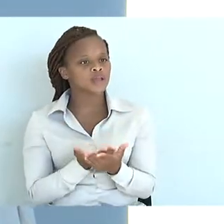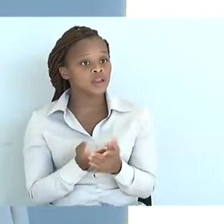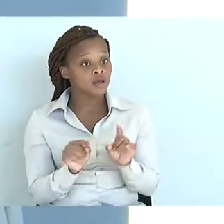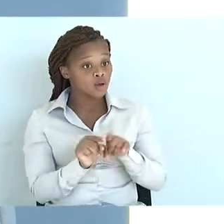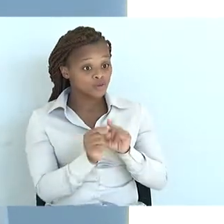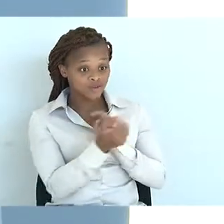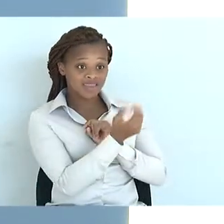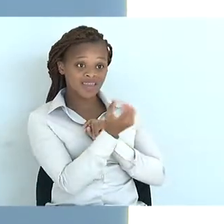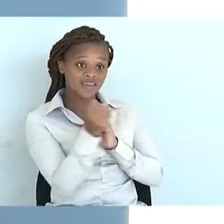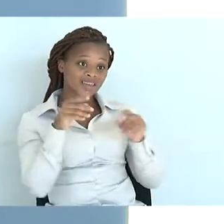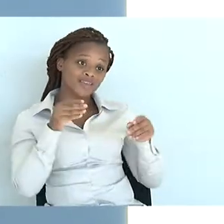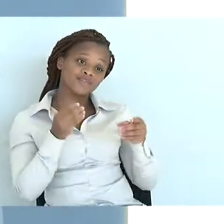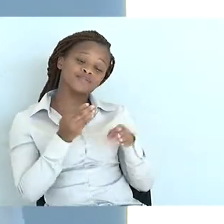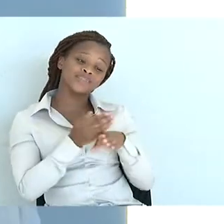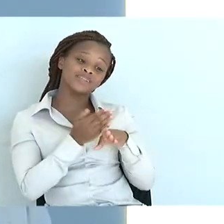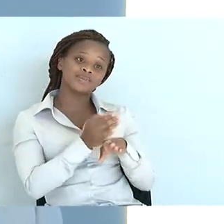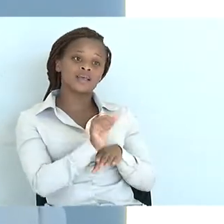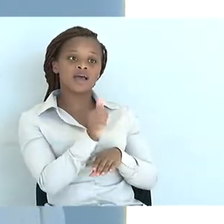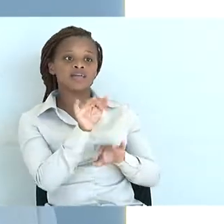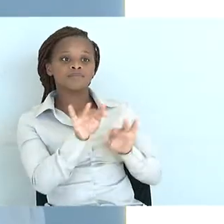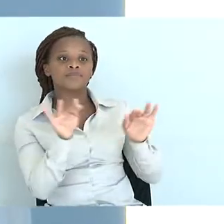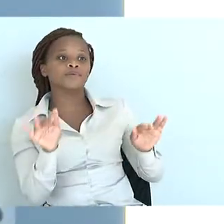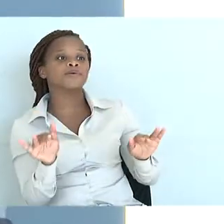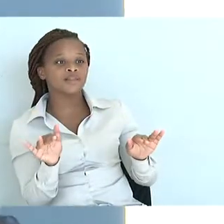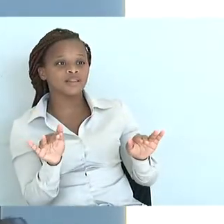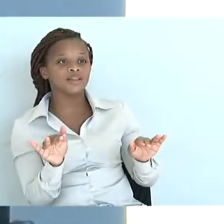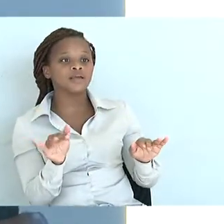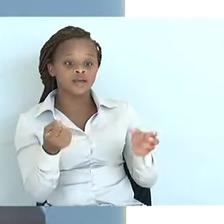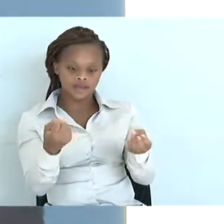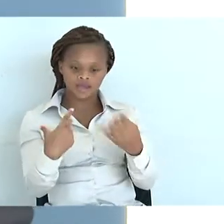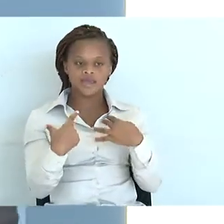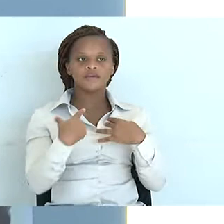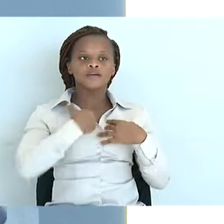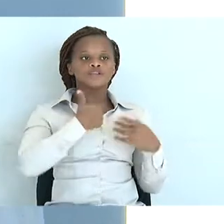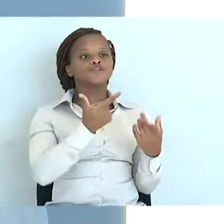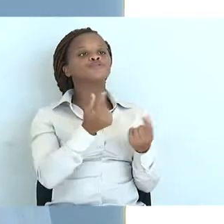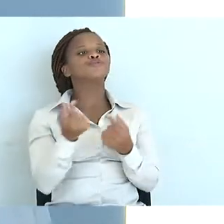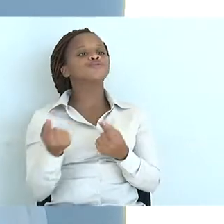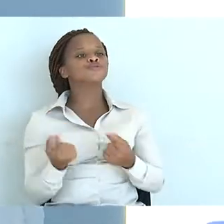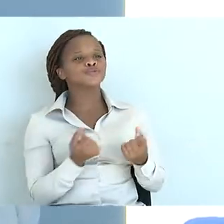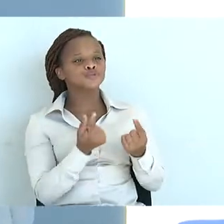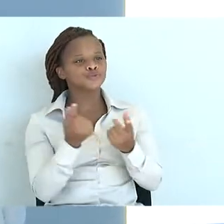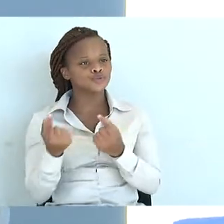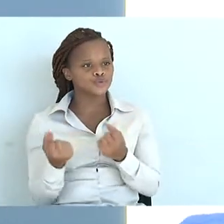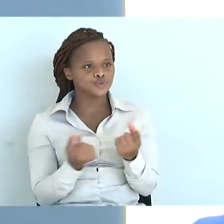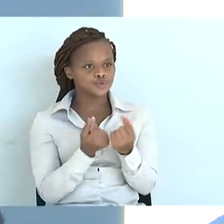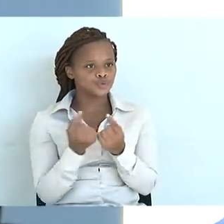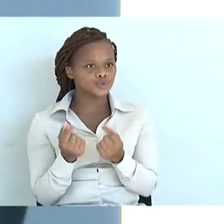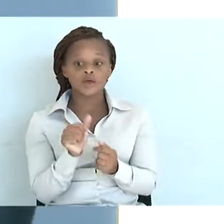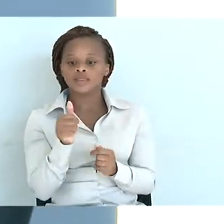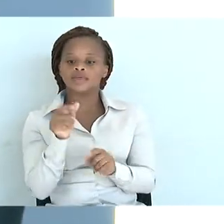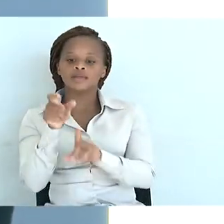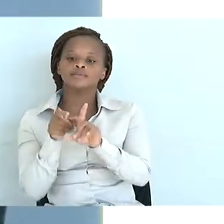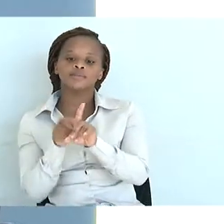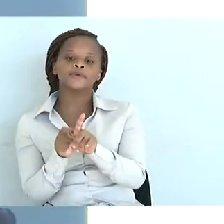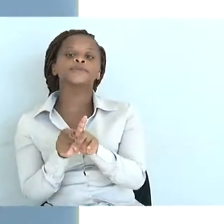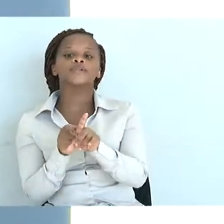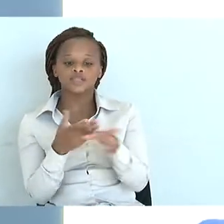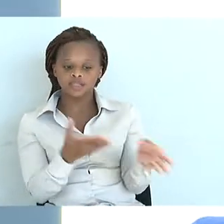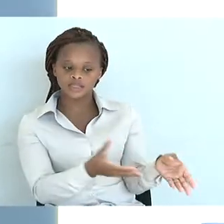bayawenza umsebenzi bawuthathe bawulethe kuthina sama cooperative sibenzele wona umuntu ayodeliver bese thi wenziwe